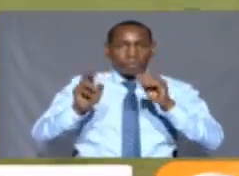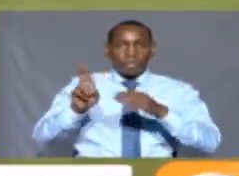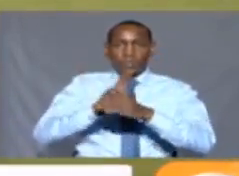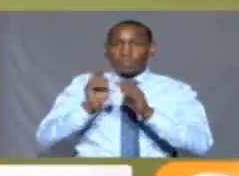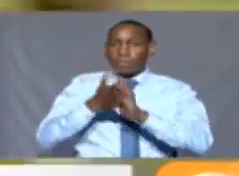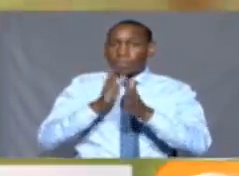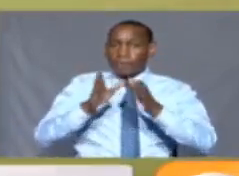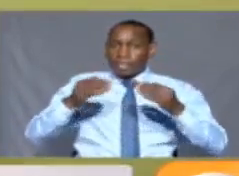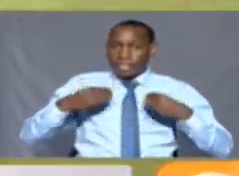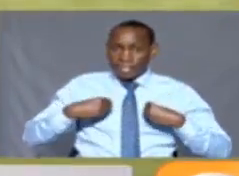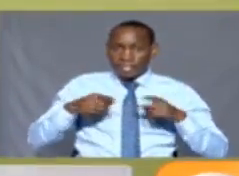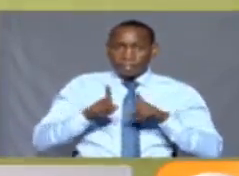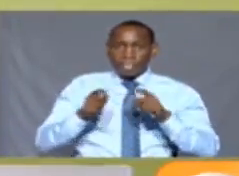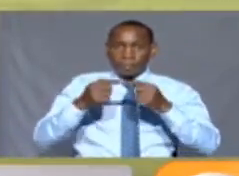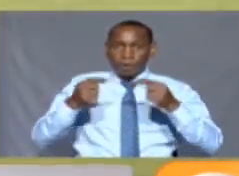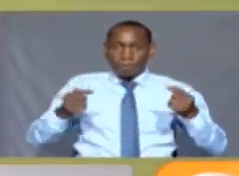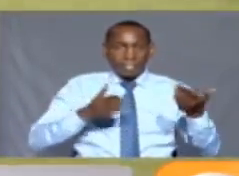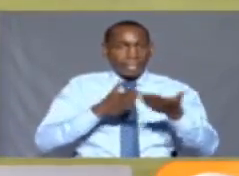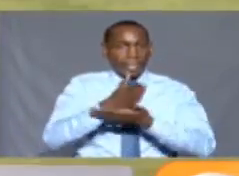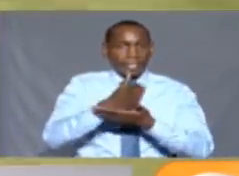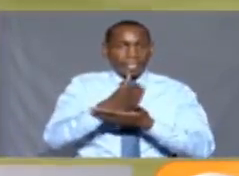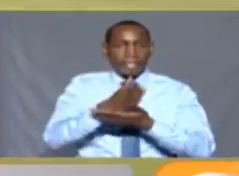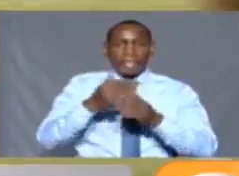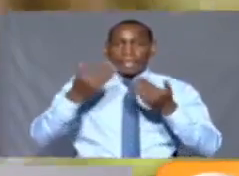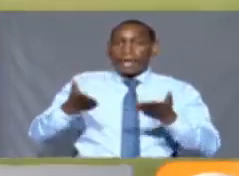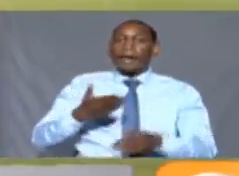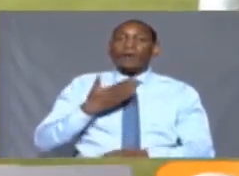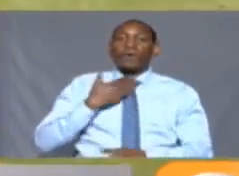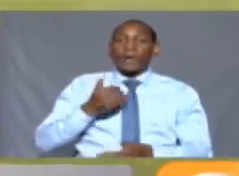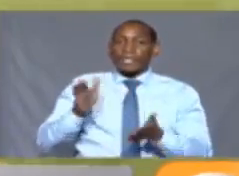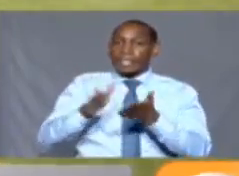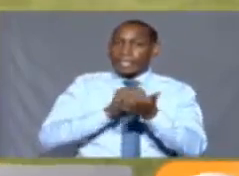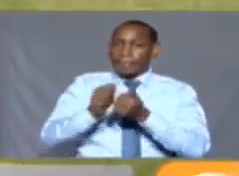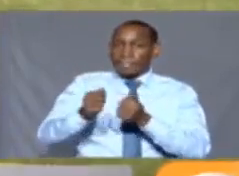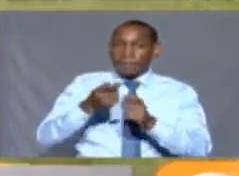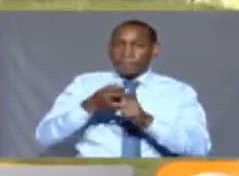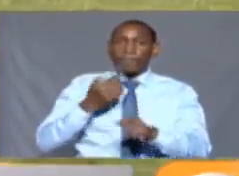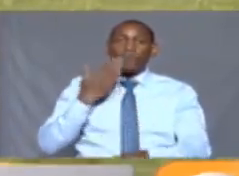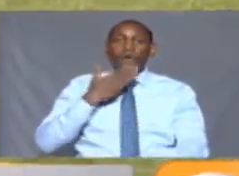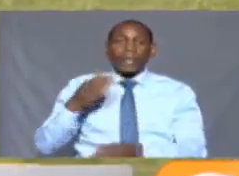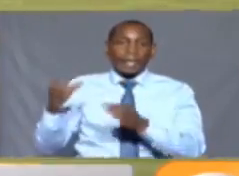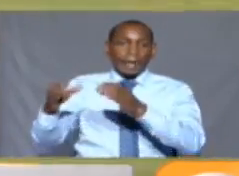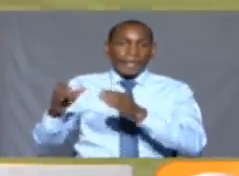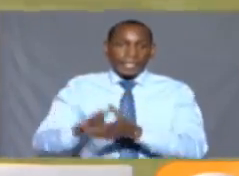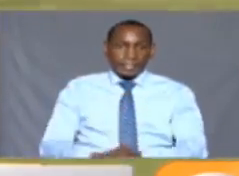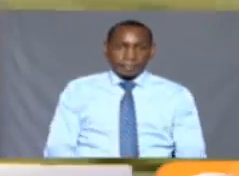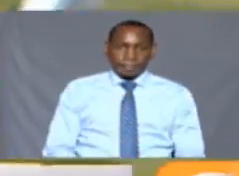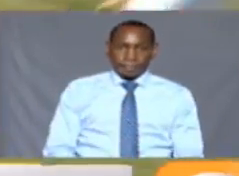consent and had contravened his rights and is now seeking damages from the oil company.